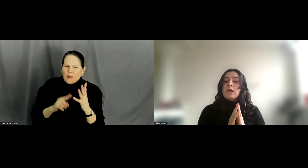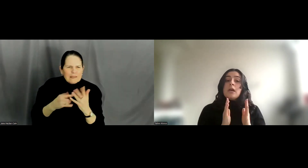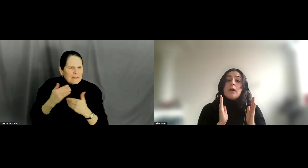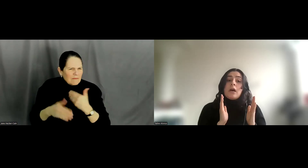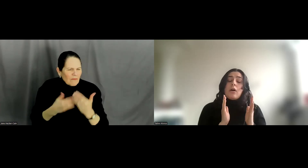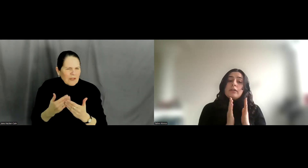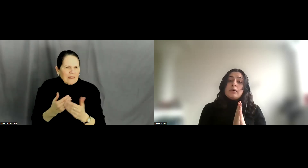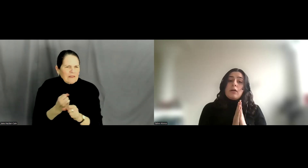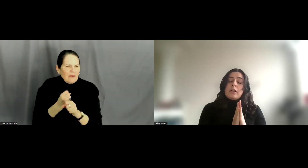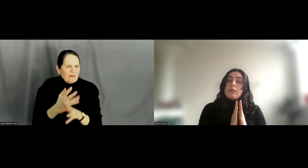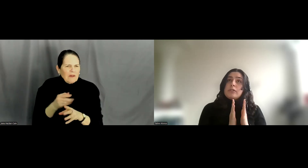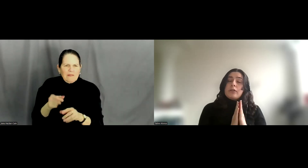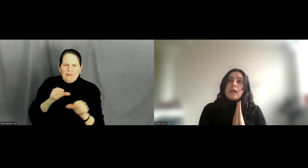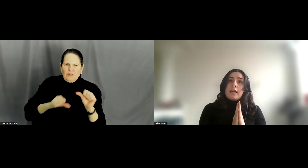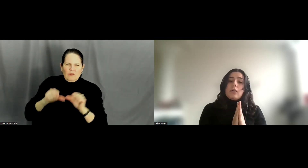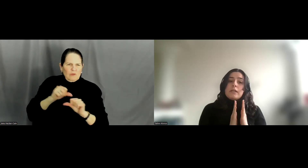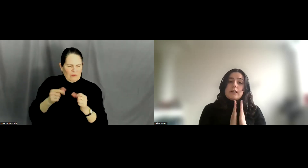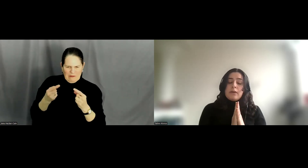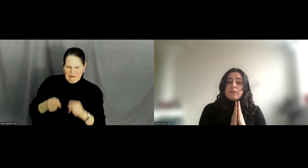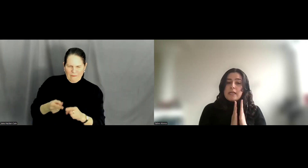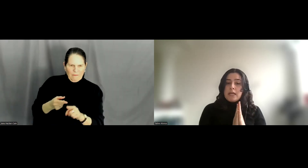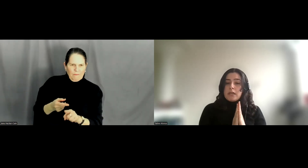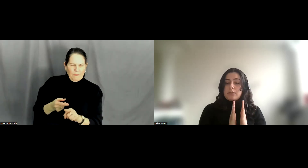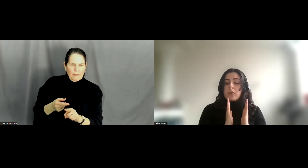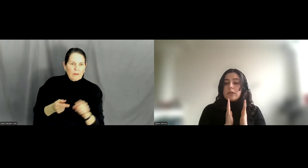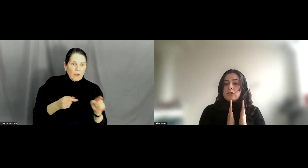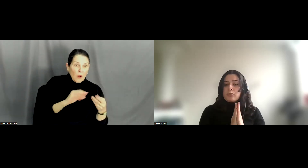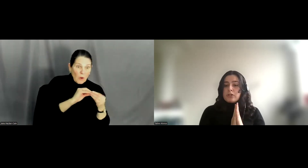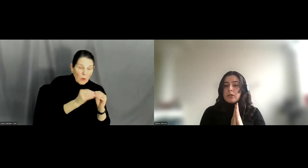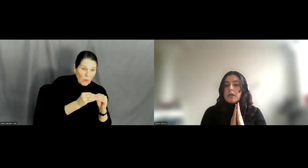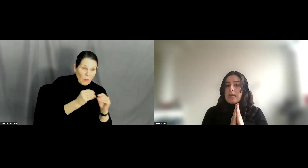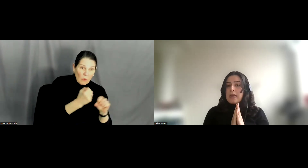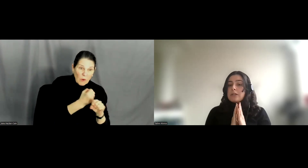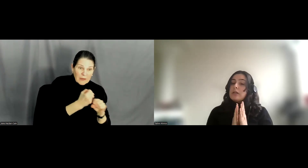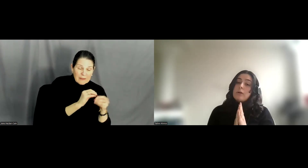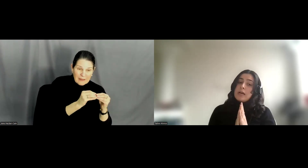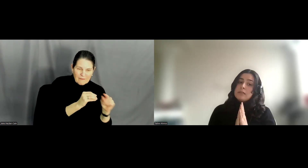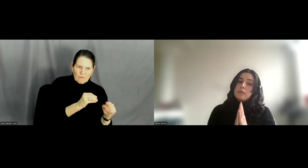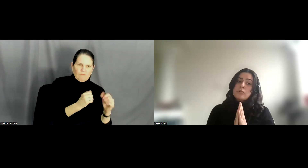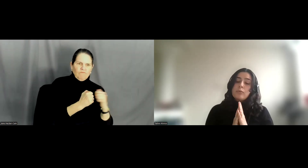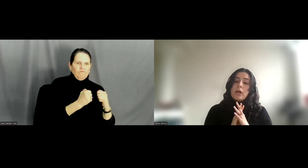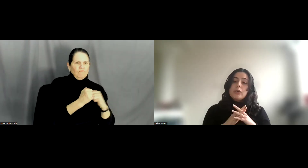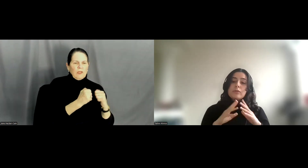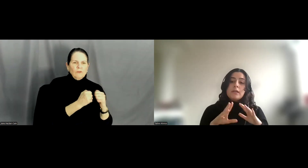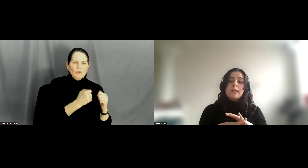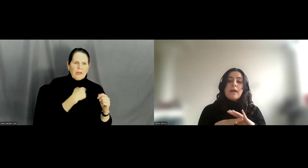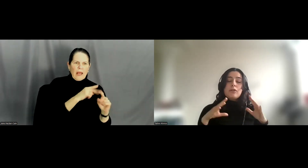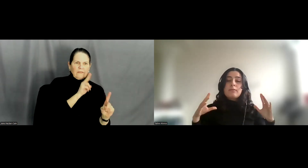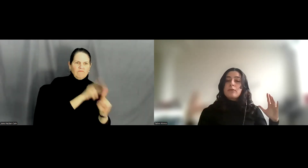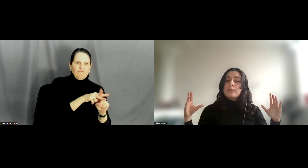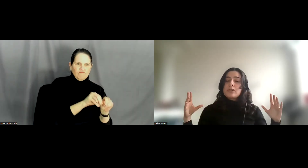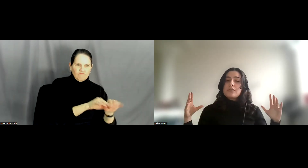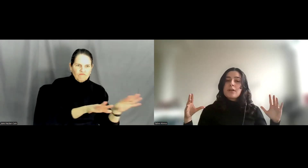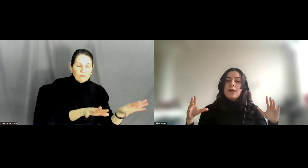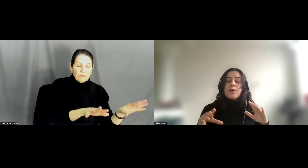narrative. On the other hand, quantitative data is more structured and generalizable. So we are using the best